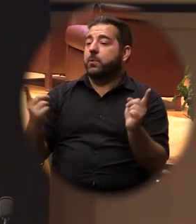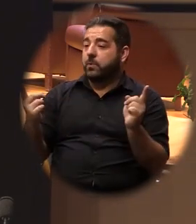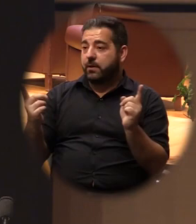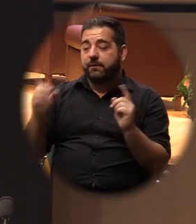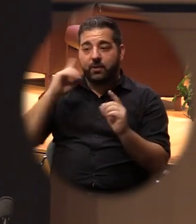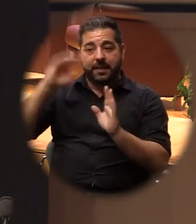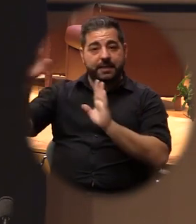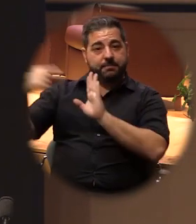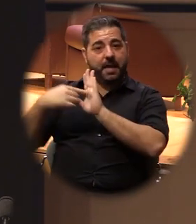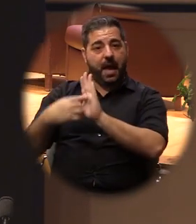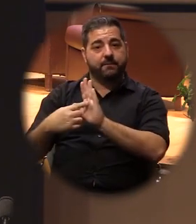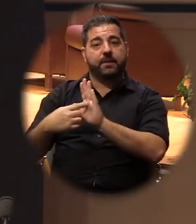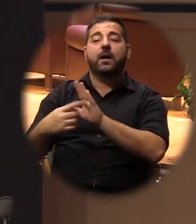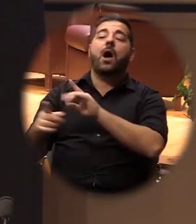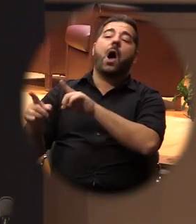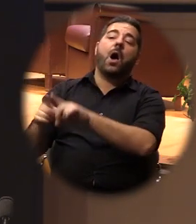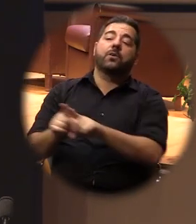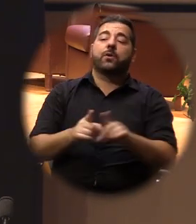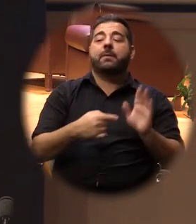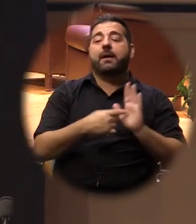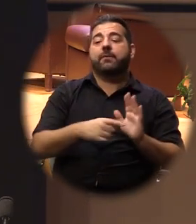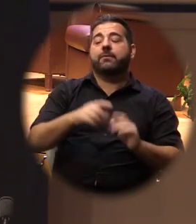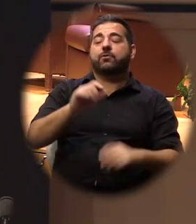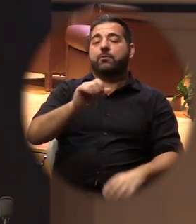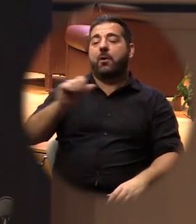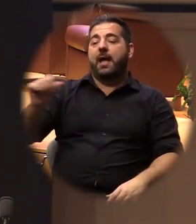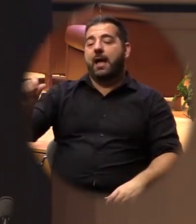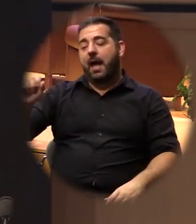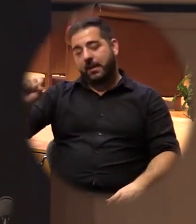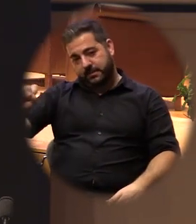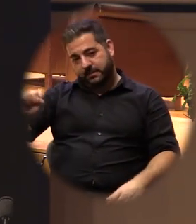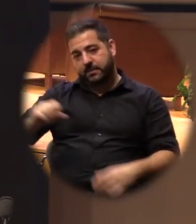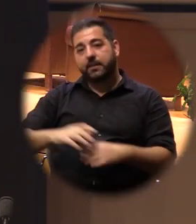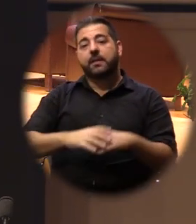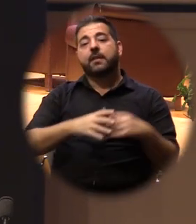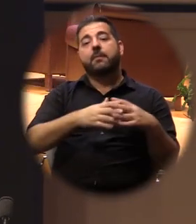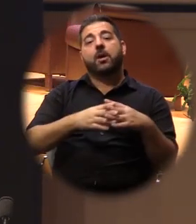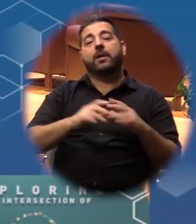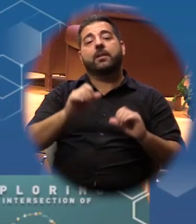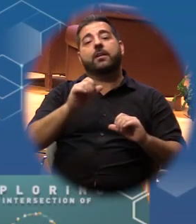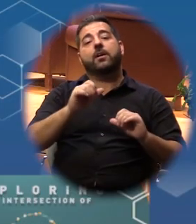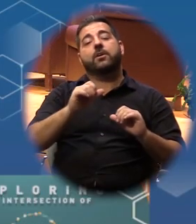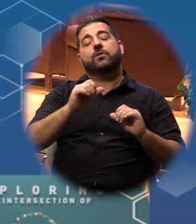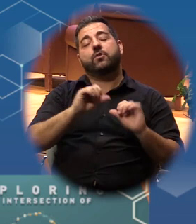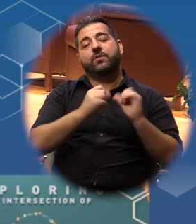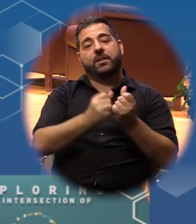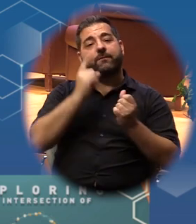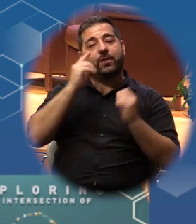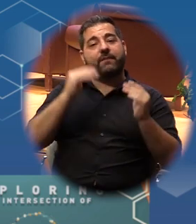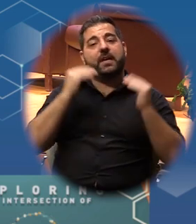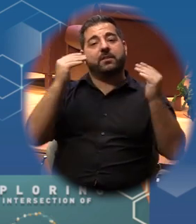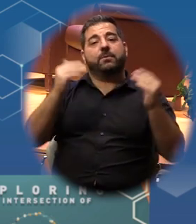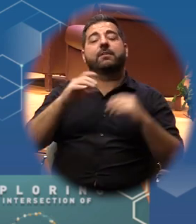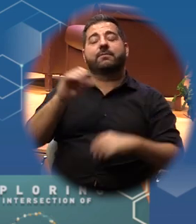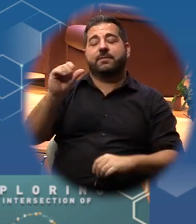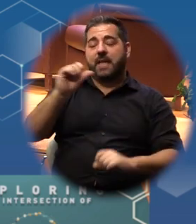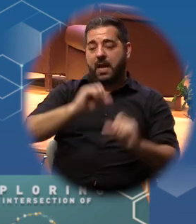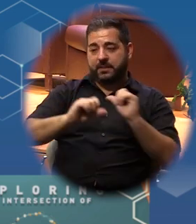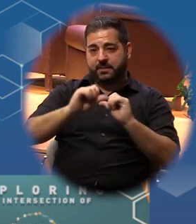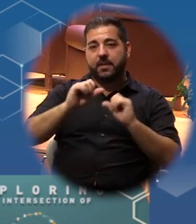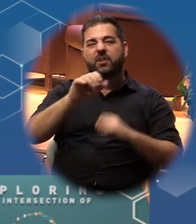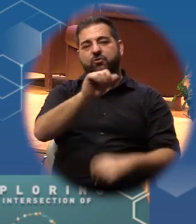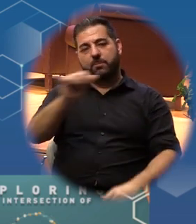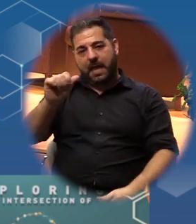his behalf and on behalf of AAAS. The American Association for the Advancement of Science, or AAAS, is the